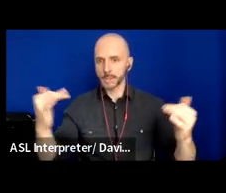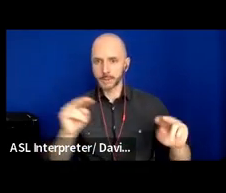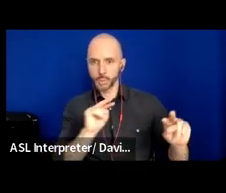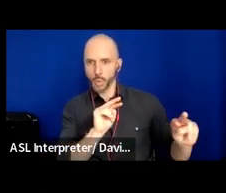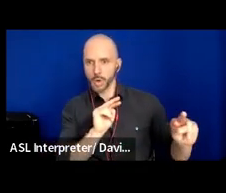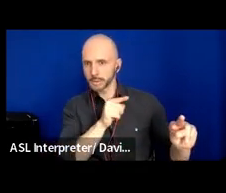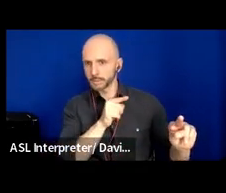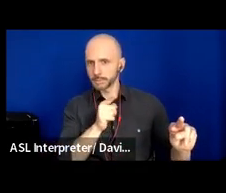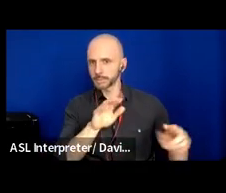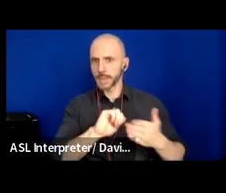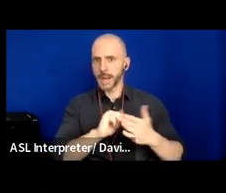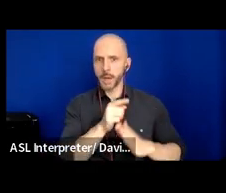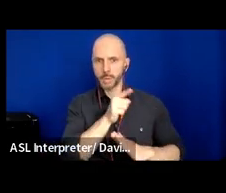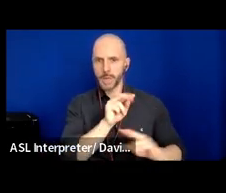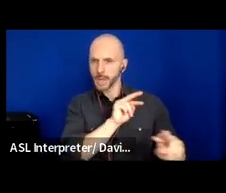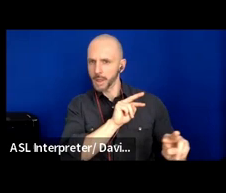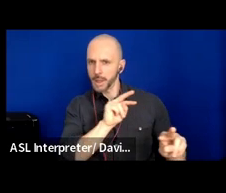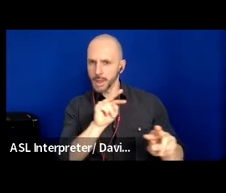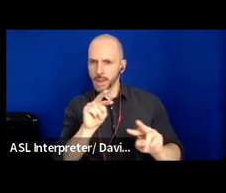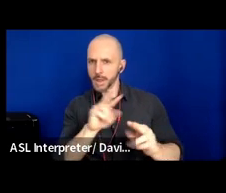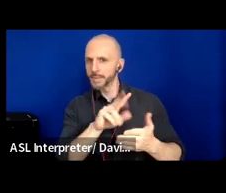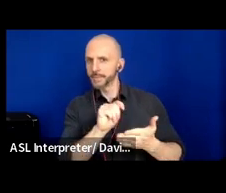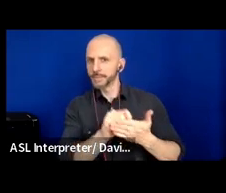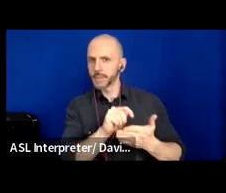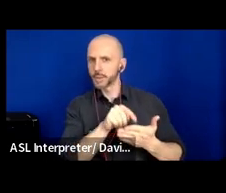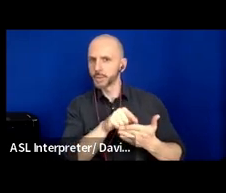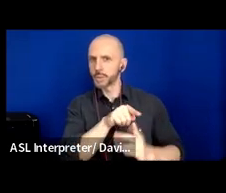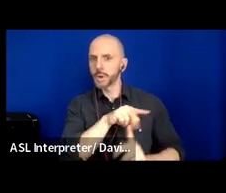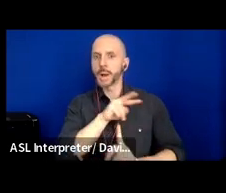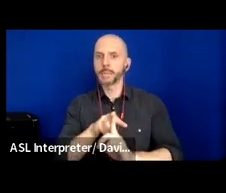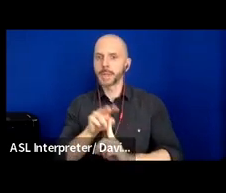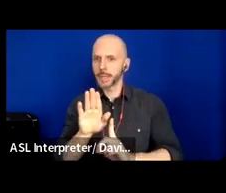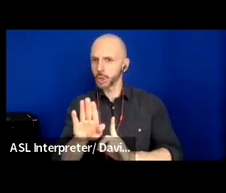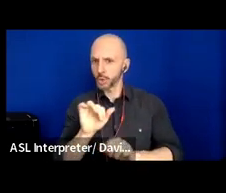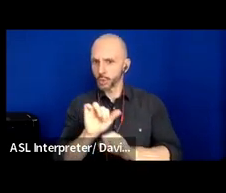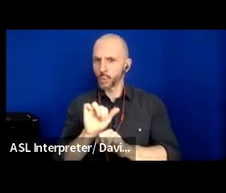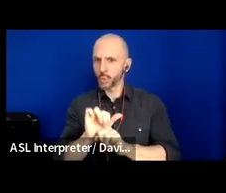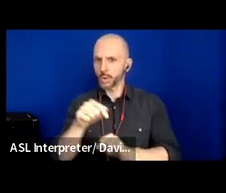in your workspaces? What's the value of this information?